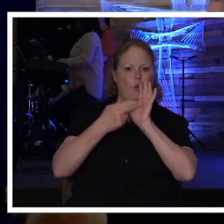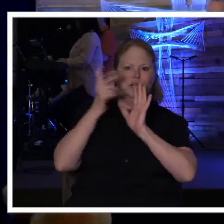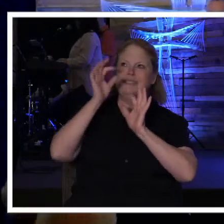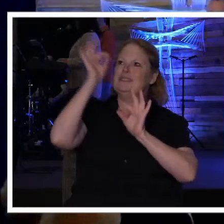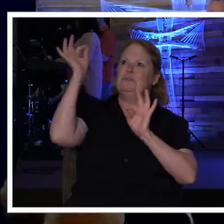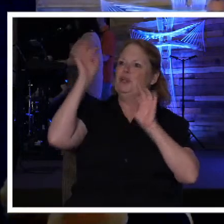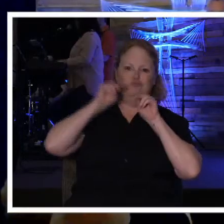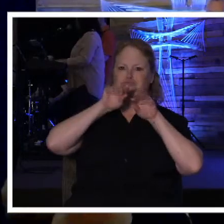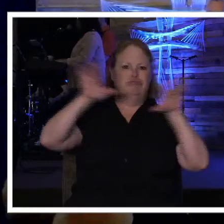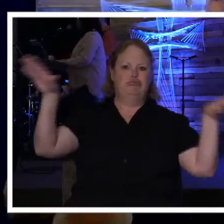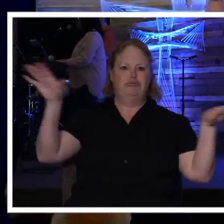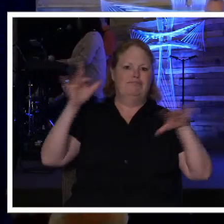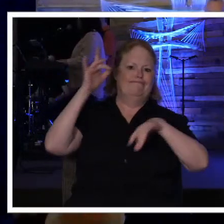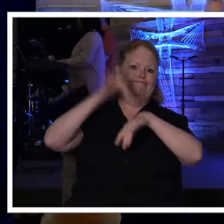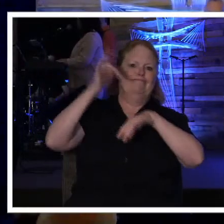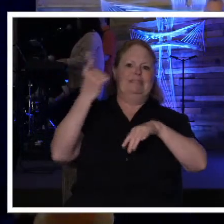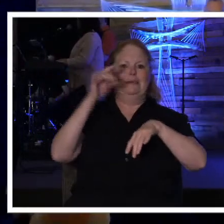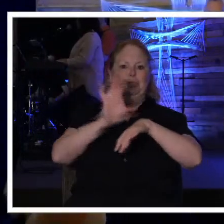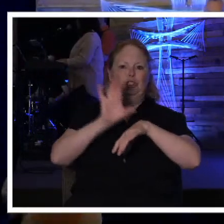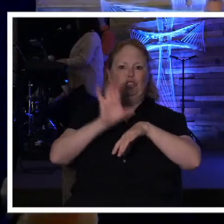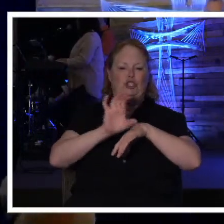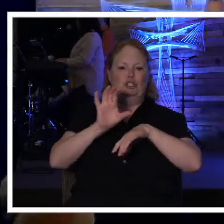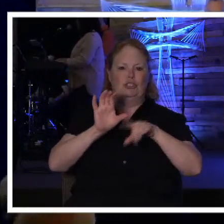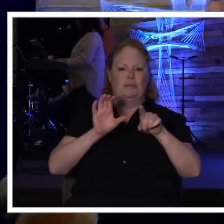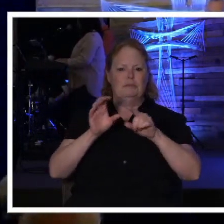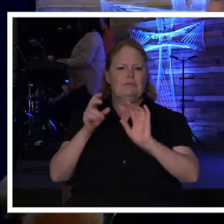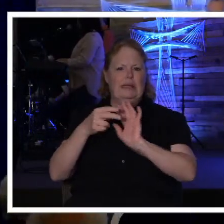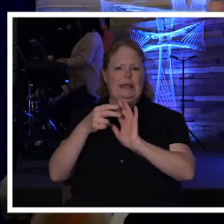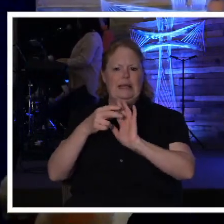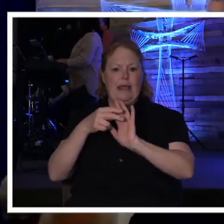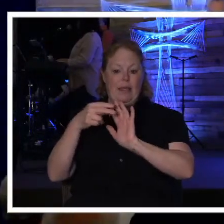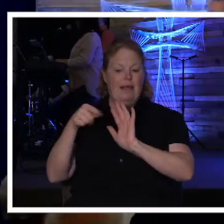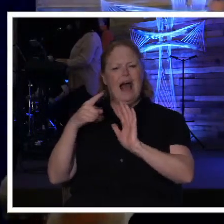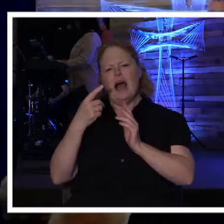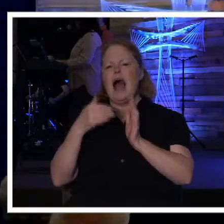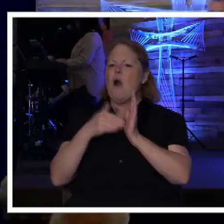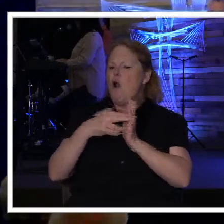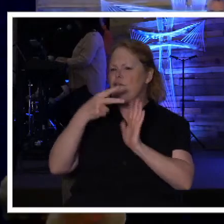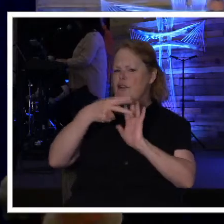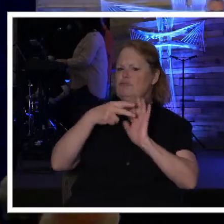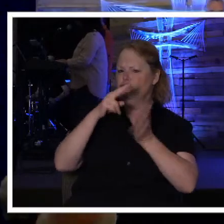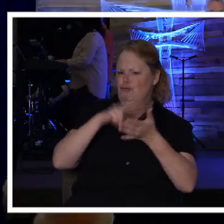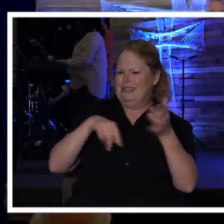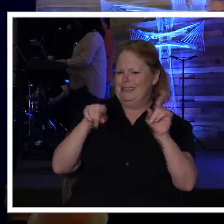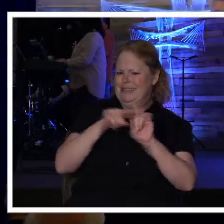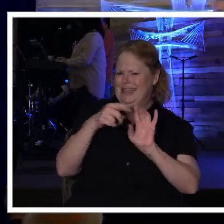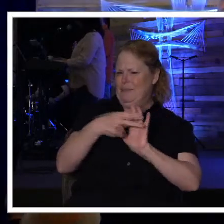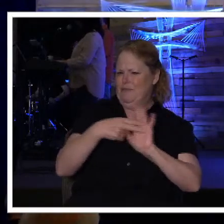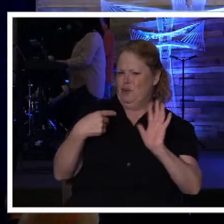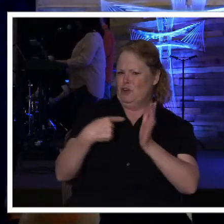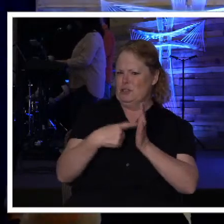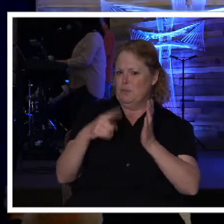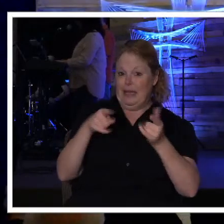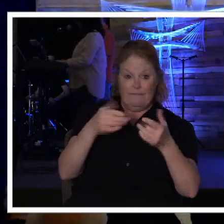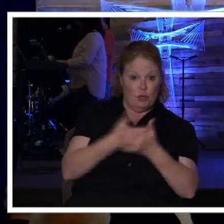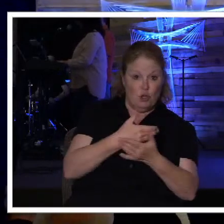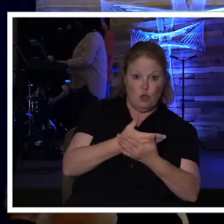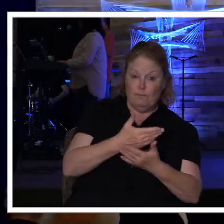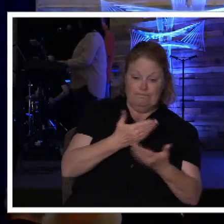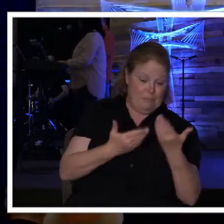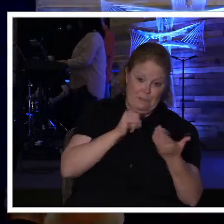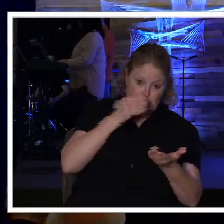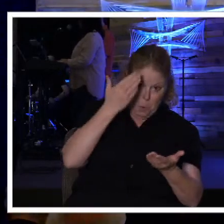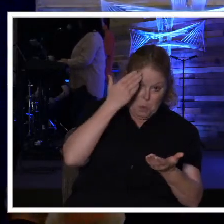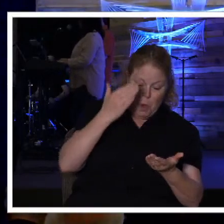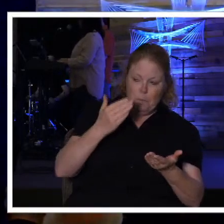chapters 12 and 14. I speak of it often, but if you're new here, you might say, that's kind of strange. But what I want you to do is listen to